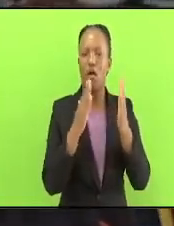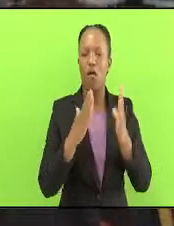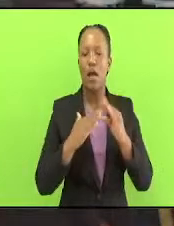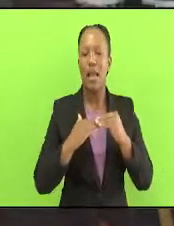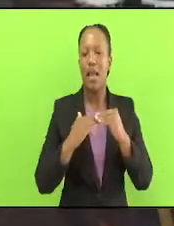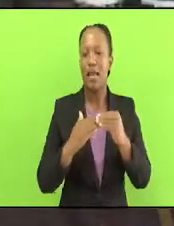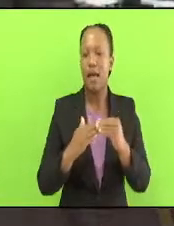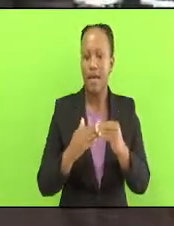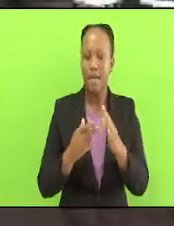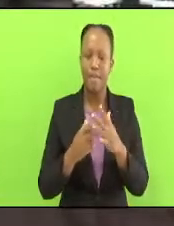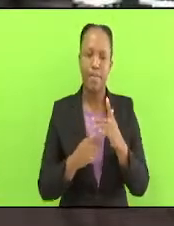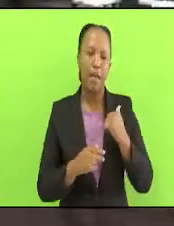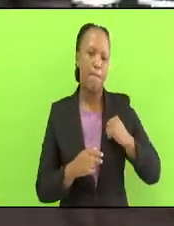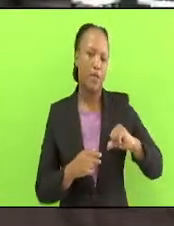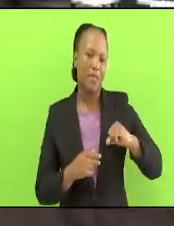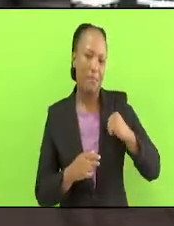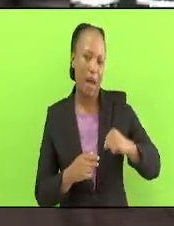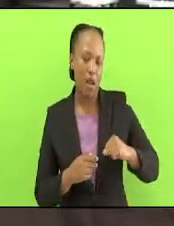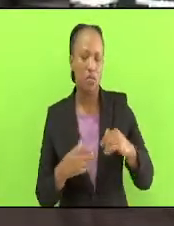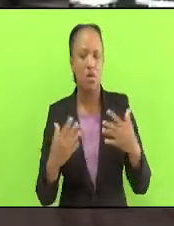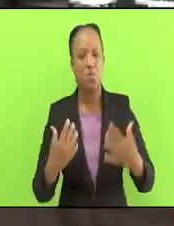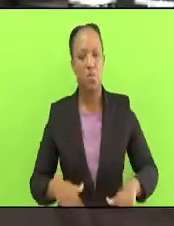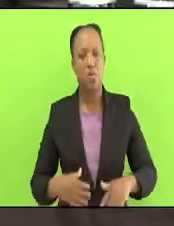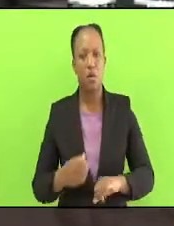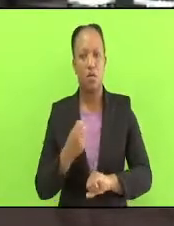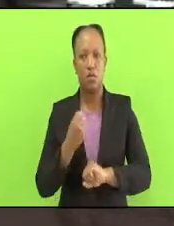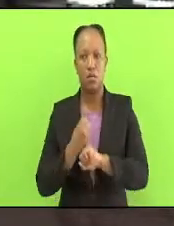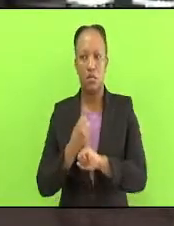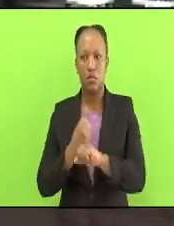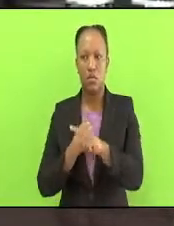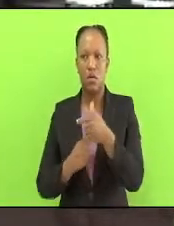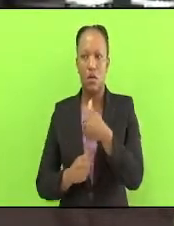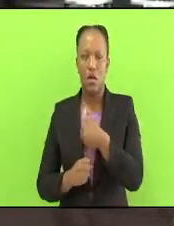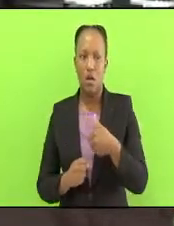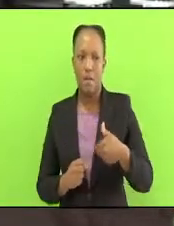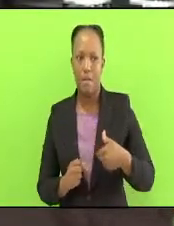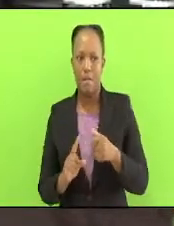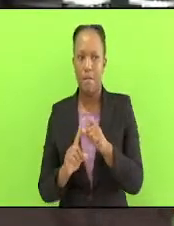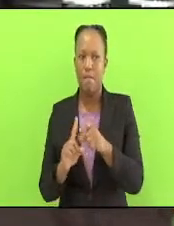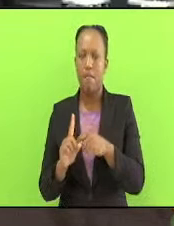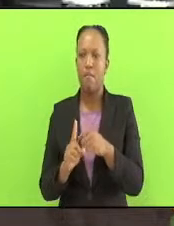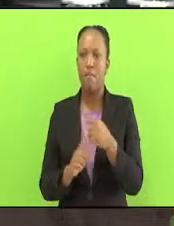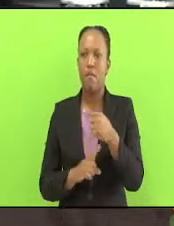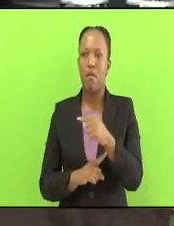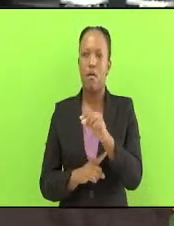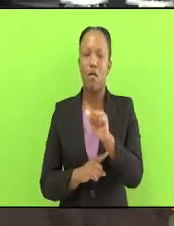support from Megancho, from Ndate Ntibi Mudise and